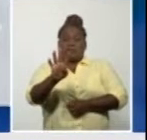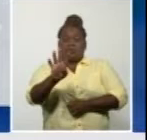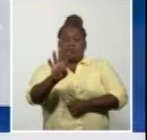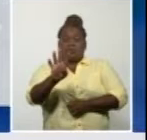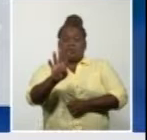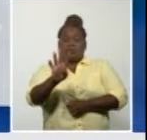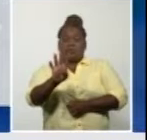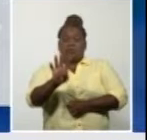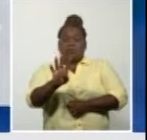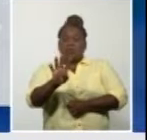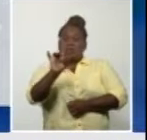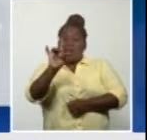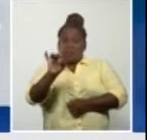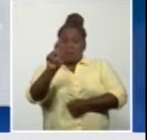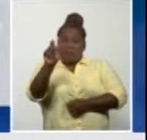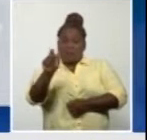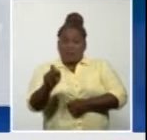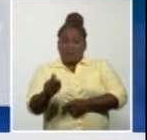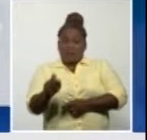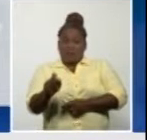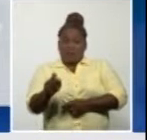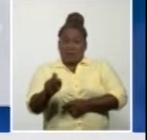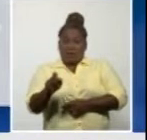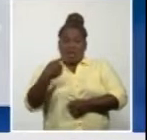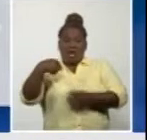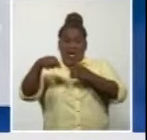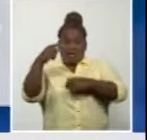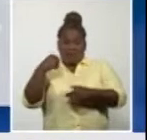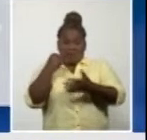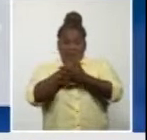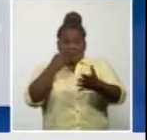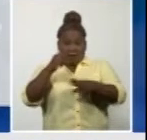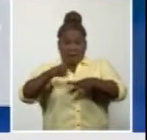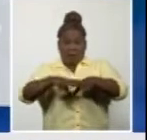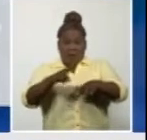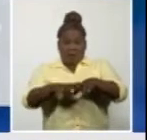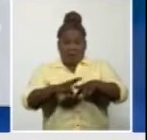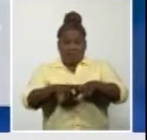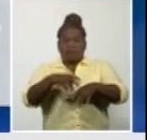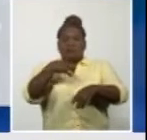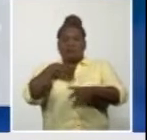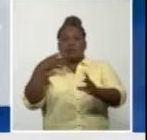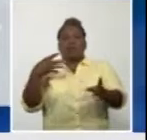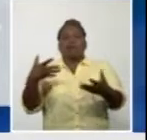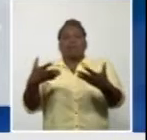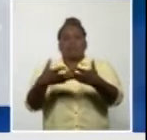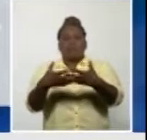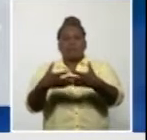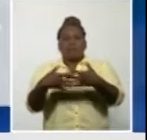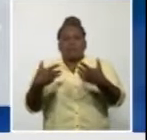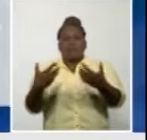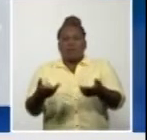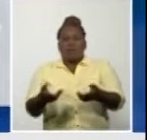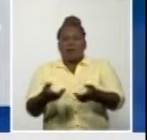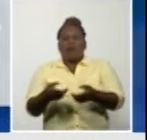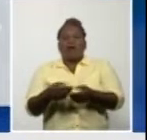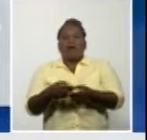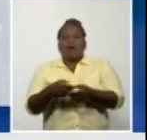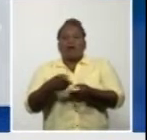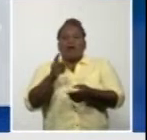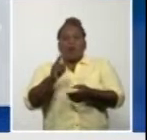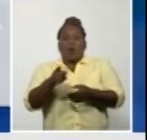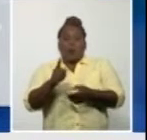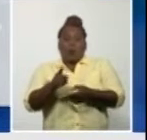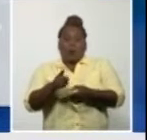Cotorro Municipality. 4 of the 9 diagnosed cases in Havana are related to the cluster reported in La Época